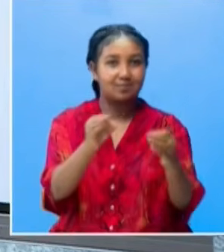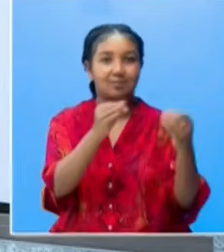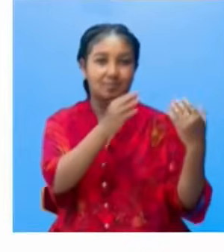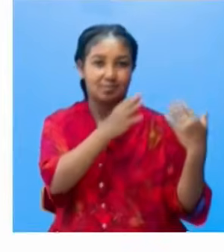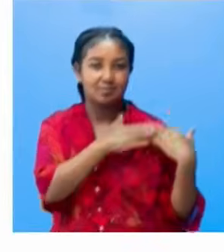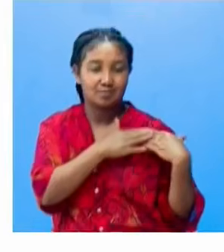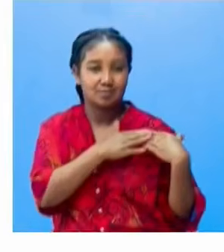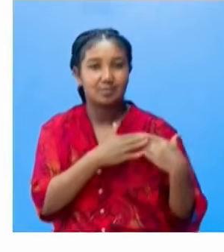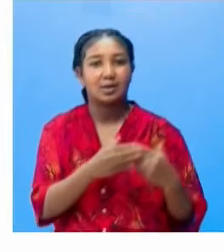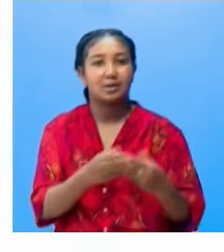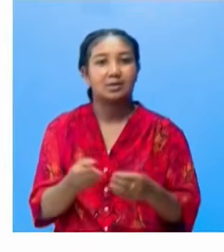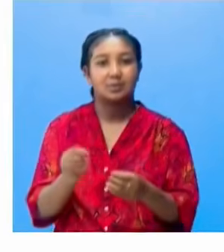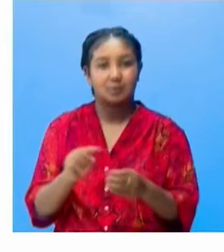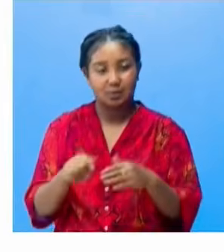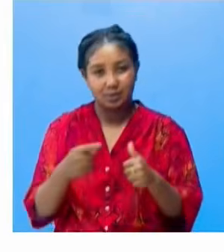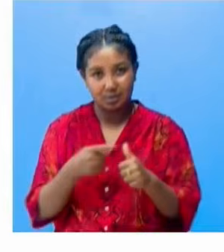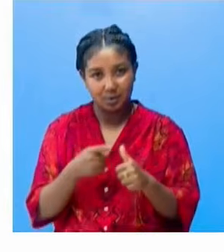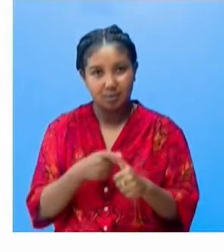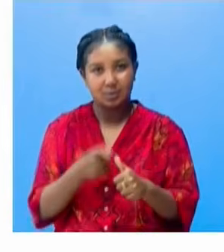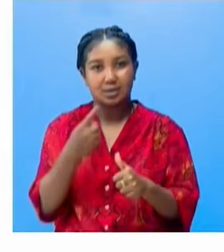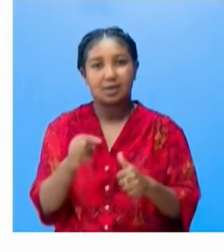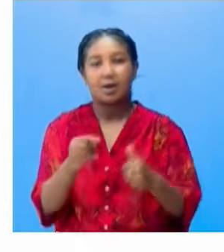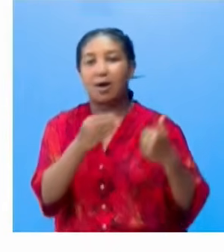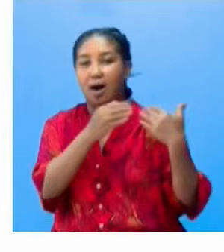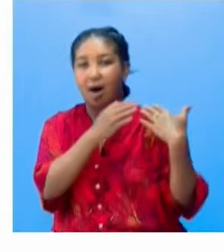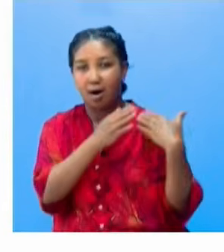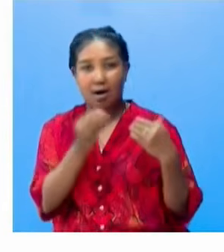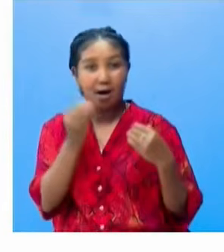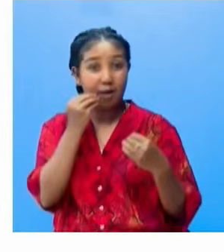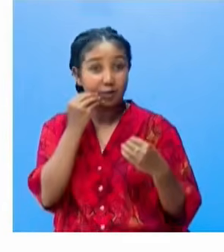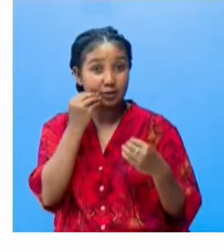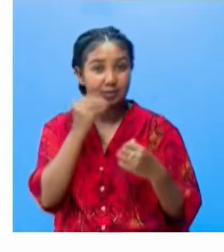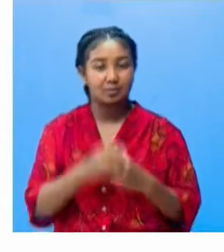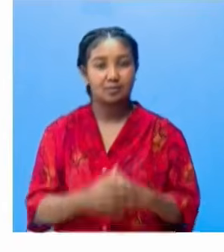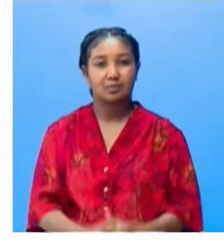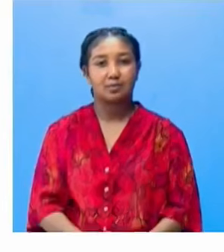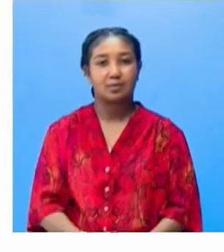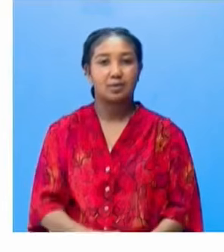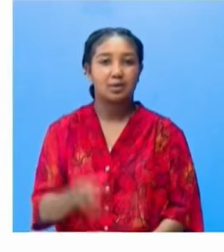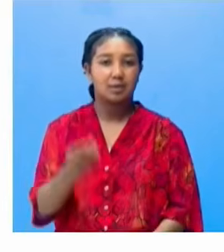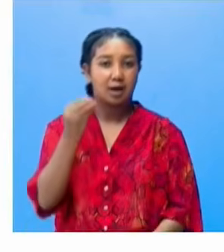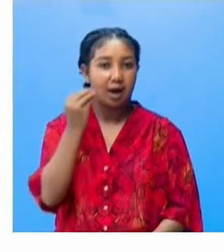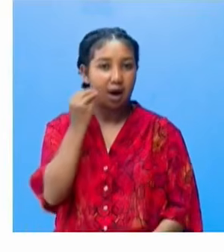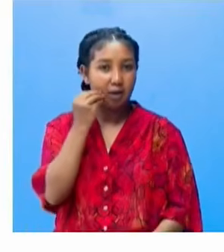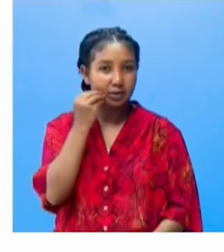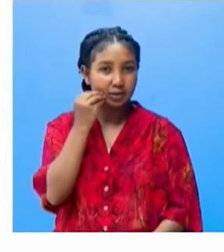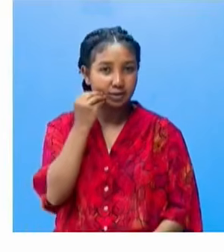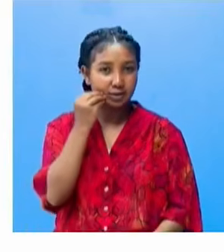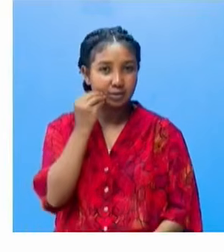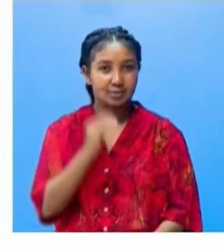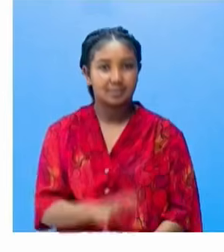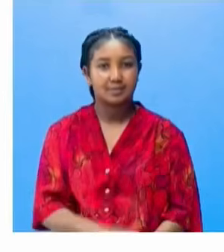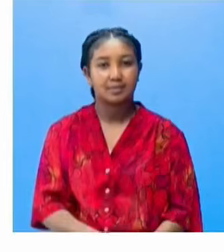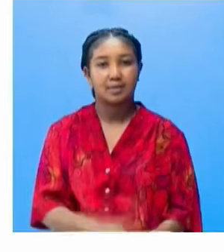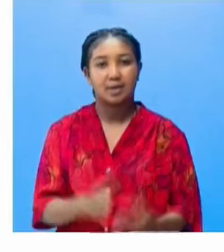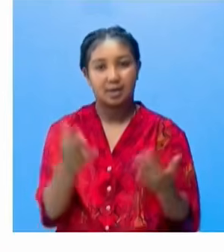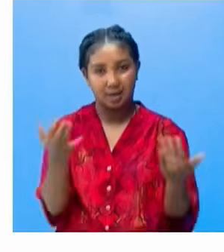house. So, here we go. The house, yeah? The house, yes?